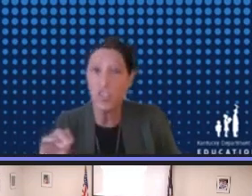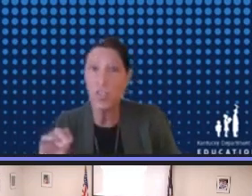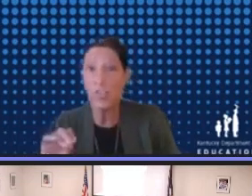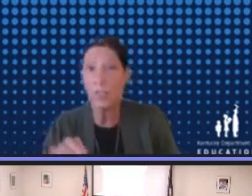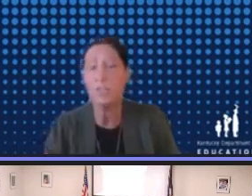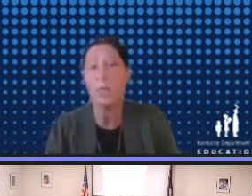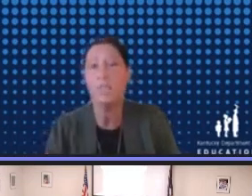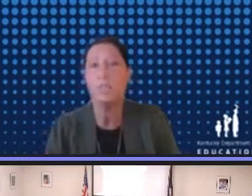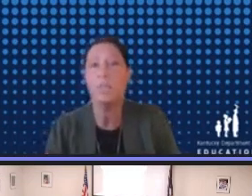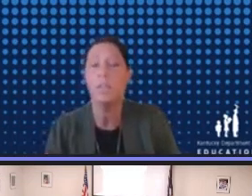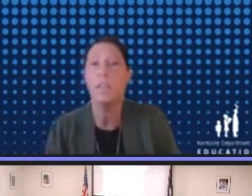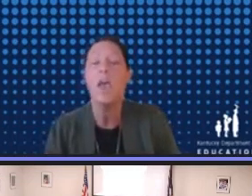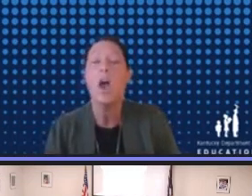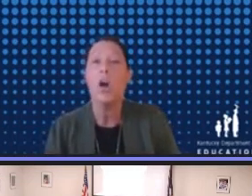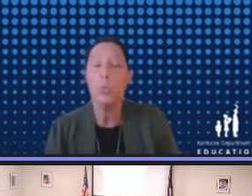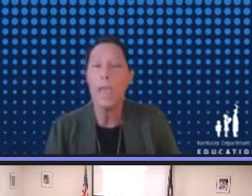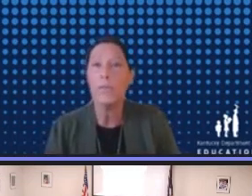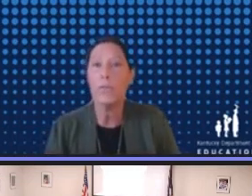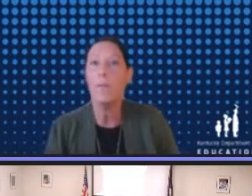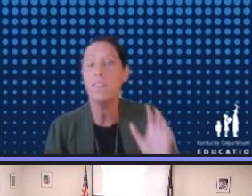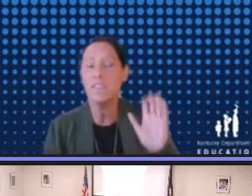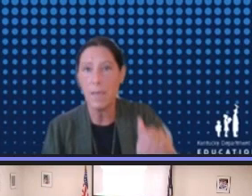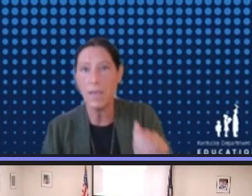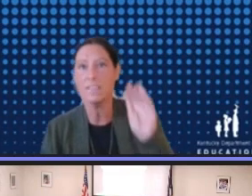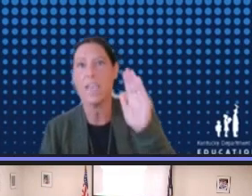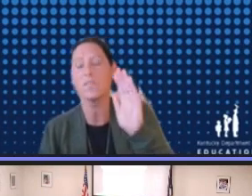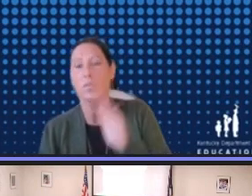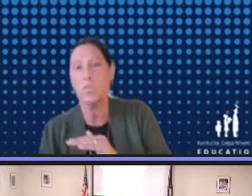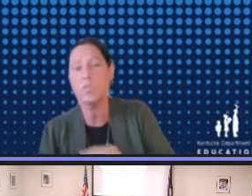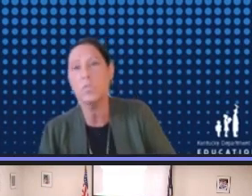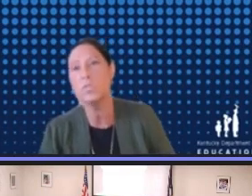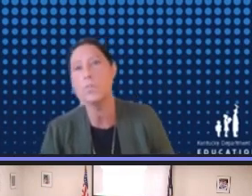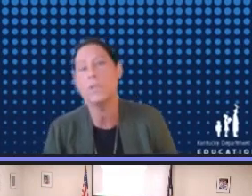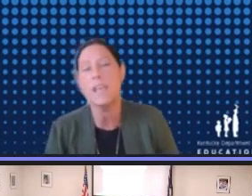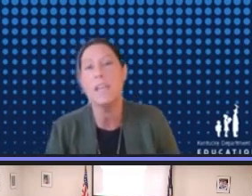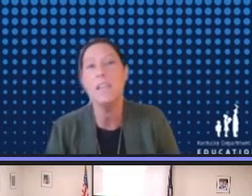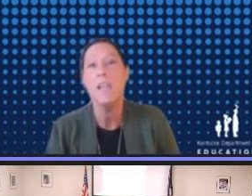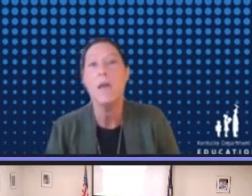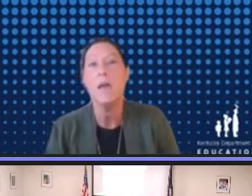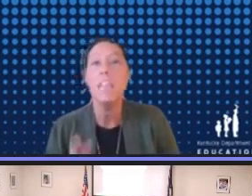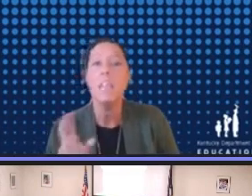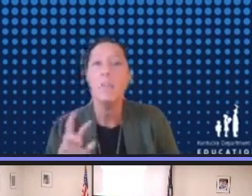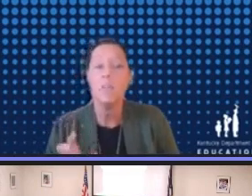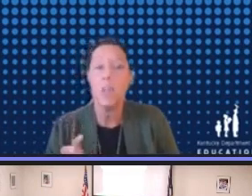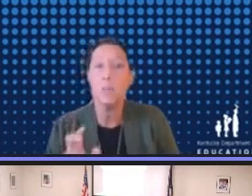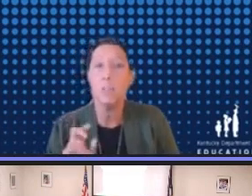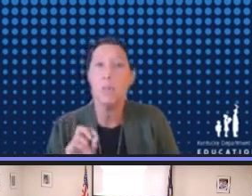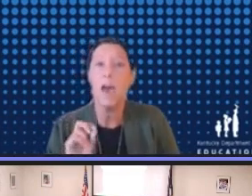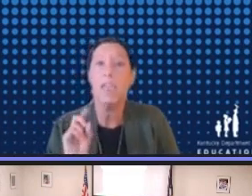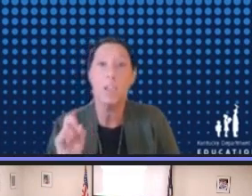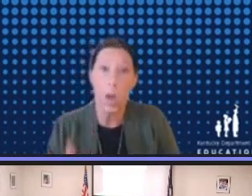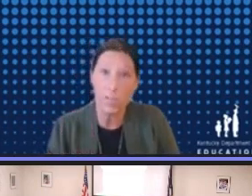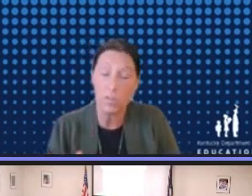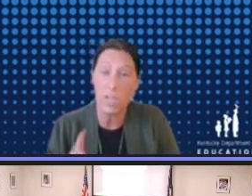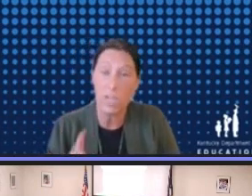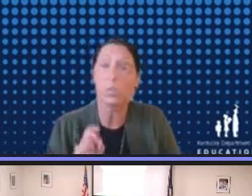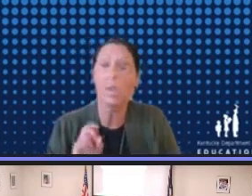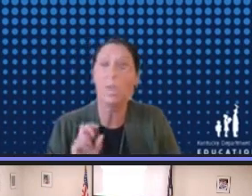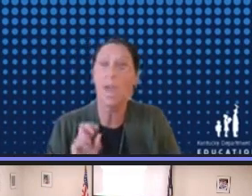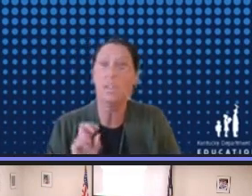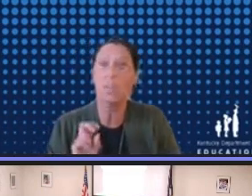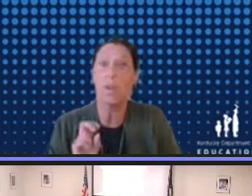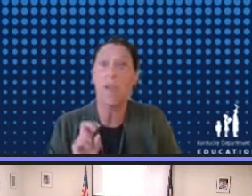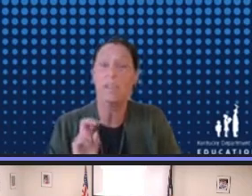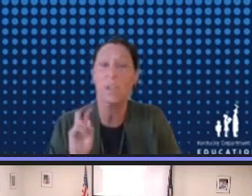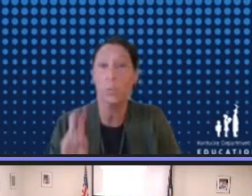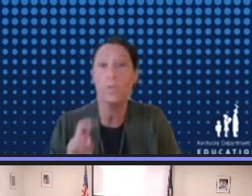did shift that responsibility away from the site-based council to the superintendent. But again, those notes about in consultation